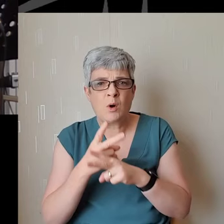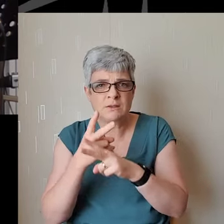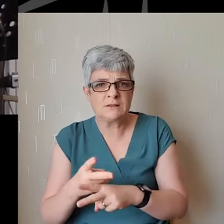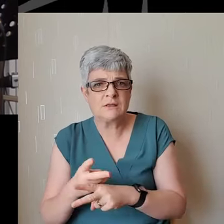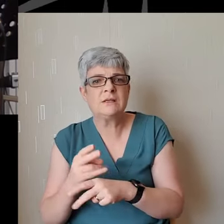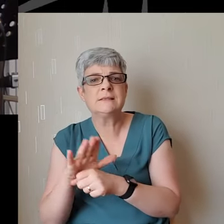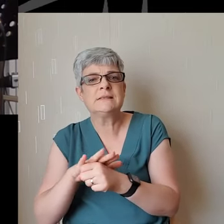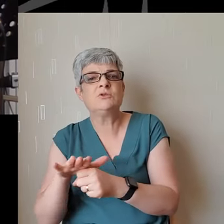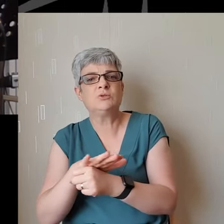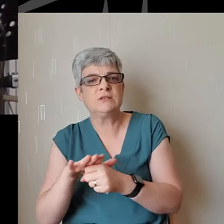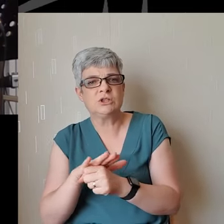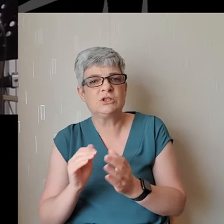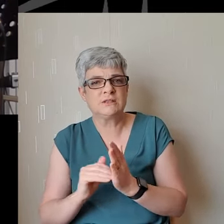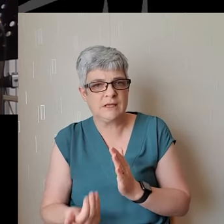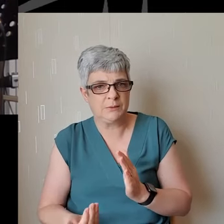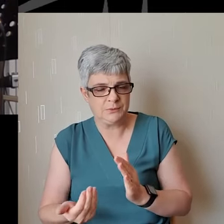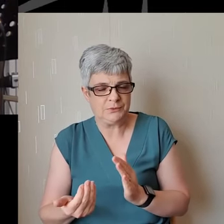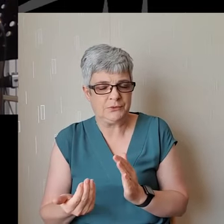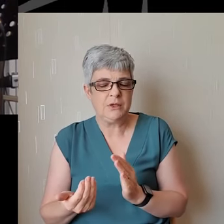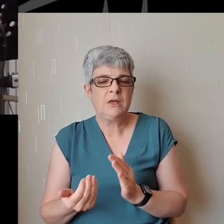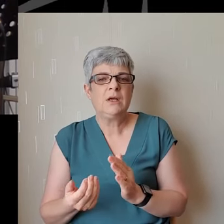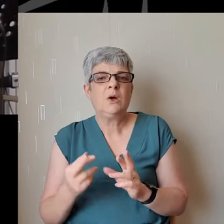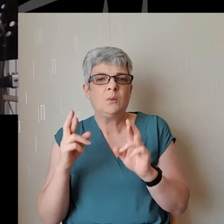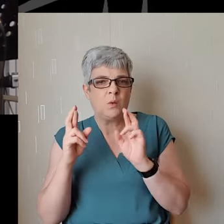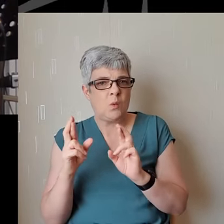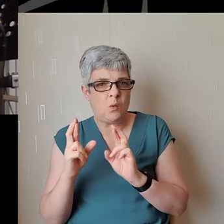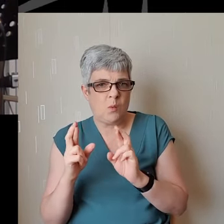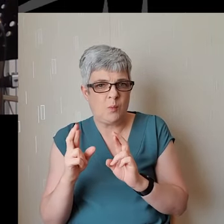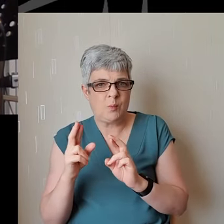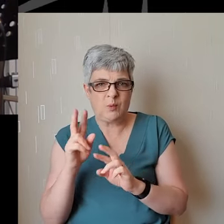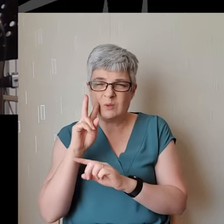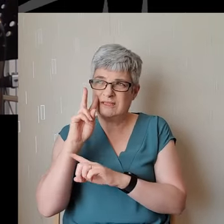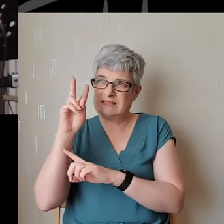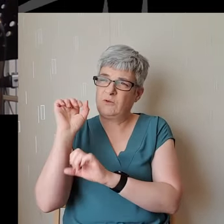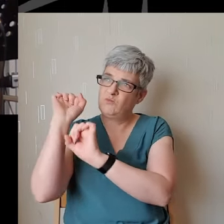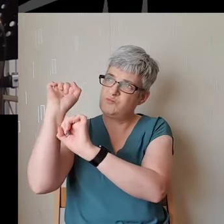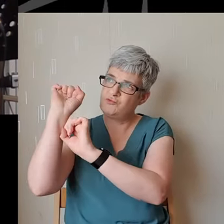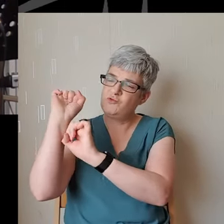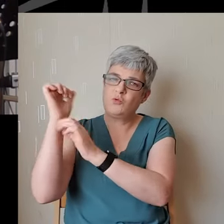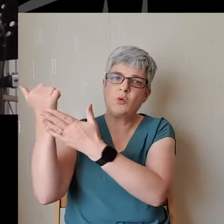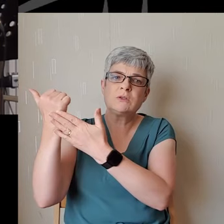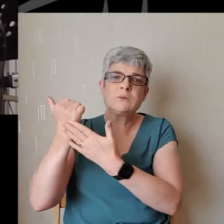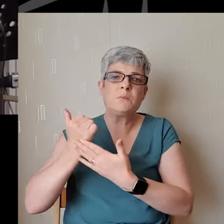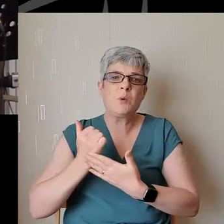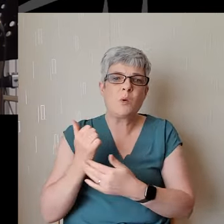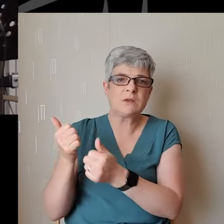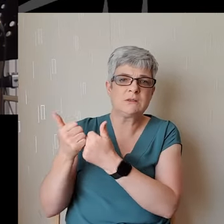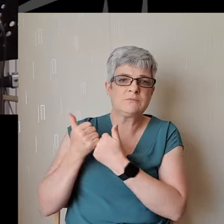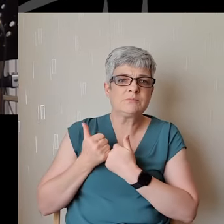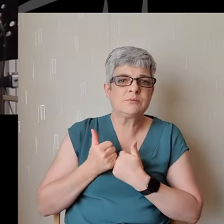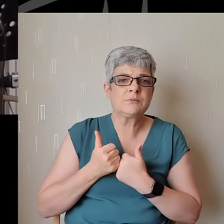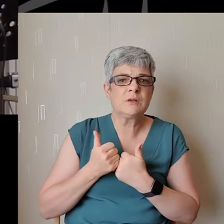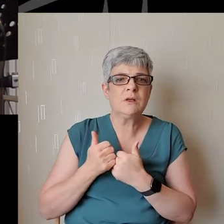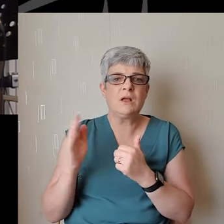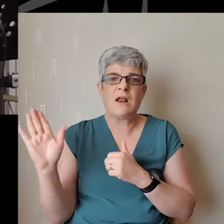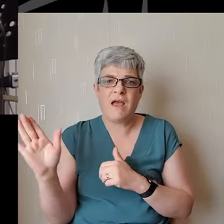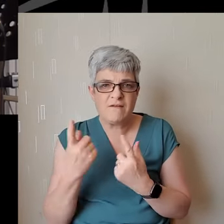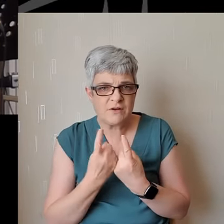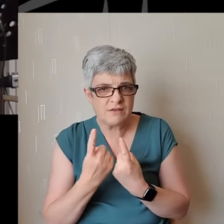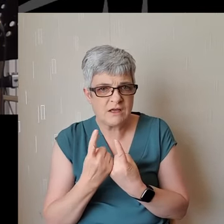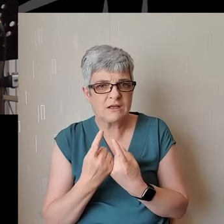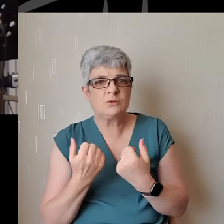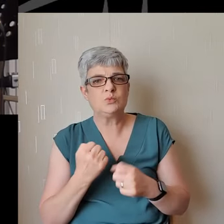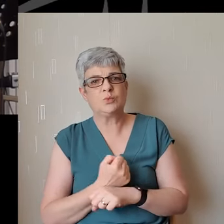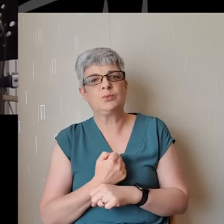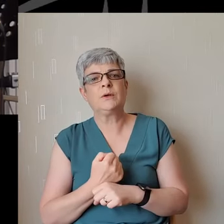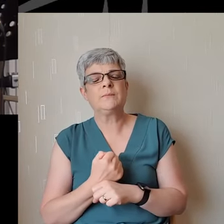current situation, and hope they will seek your support in all they undertake.